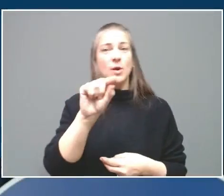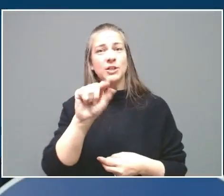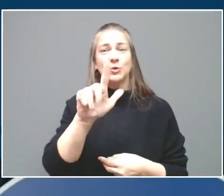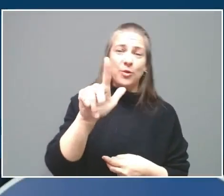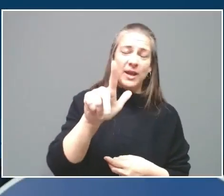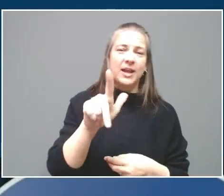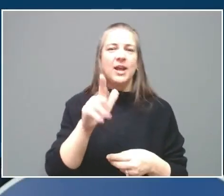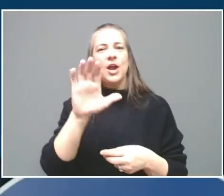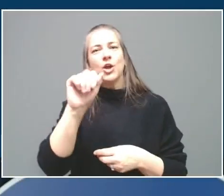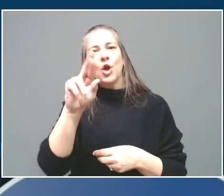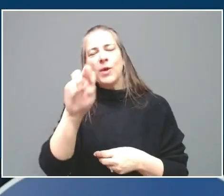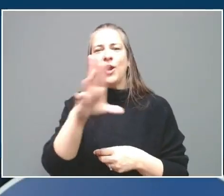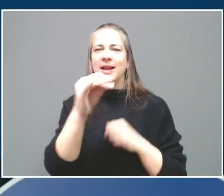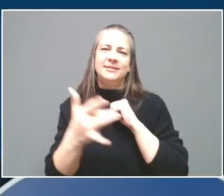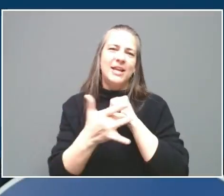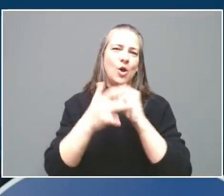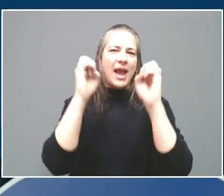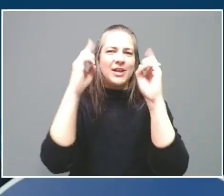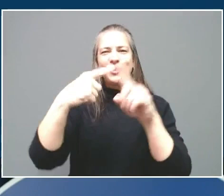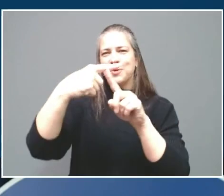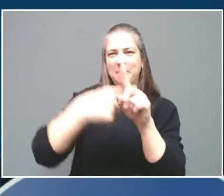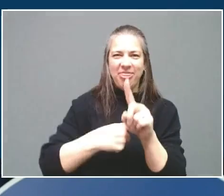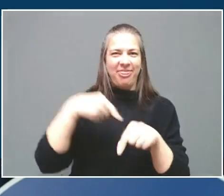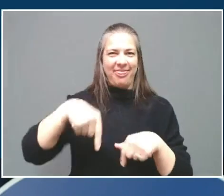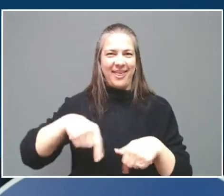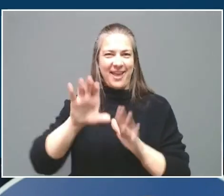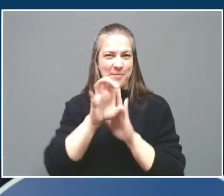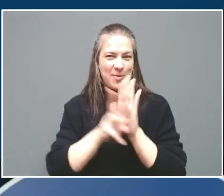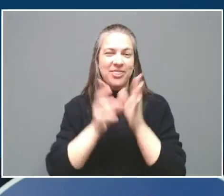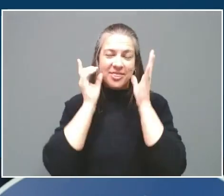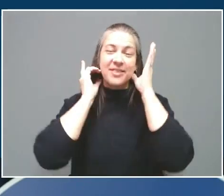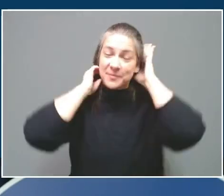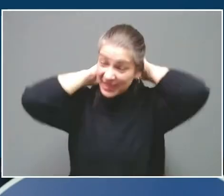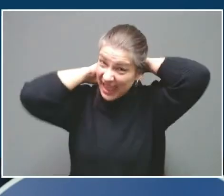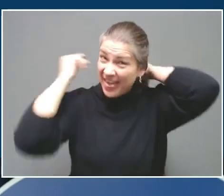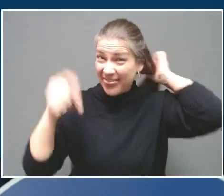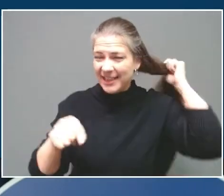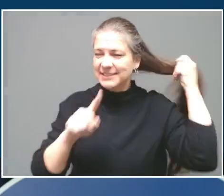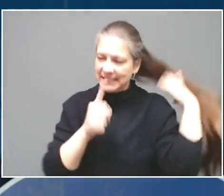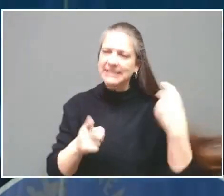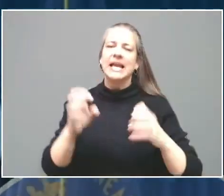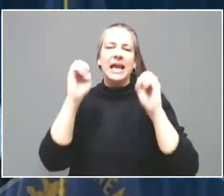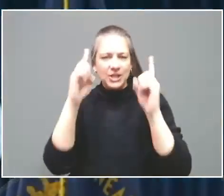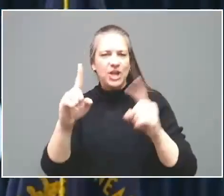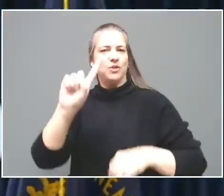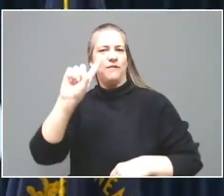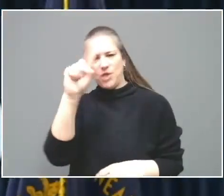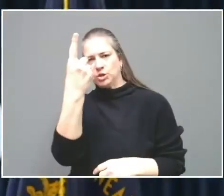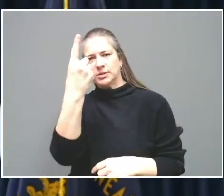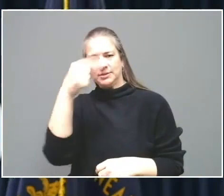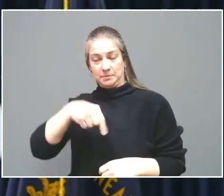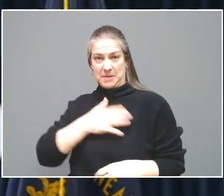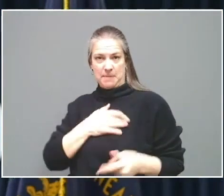Technical Education Month in the Commonwealth. This is and always will be an education-first administration because as a dad